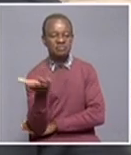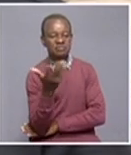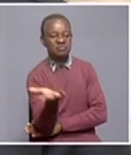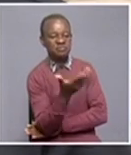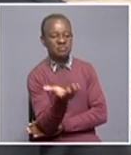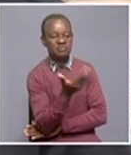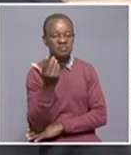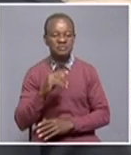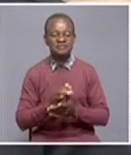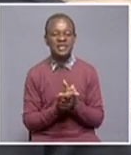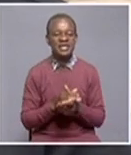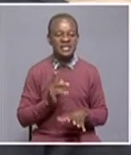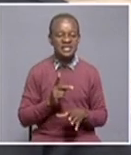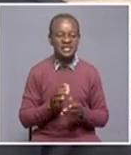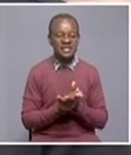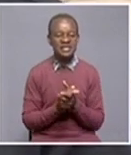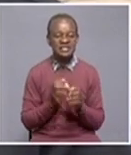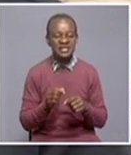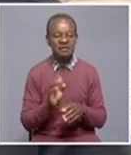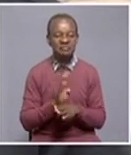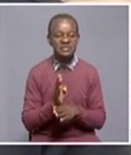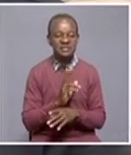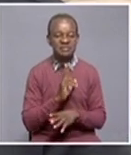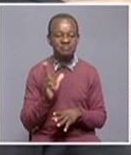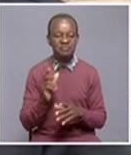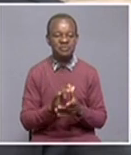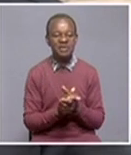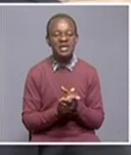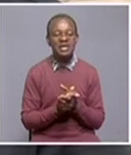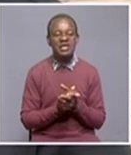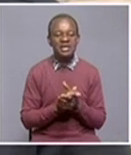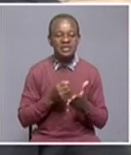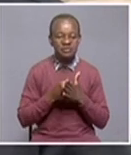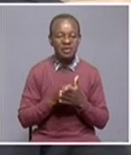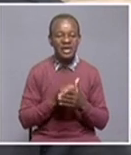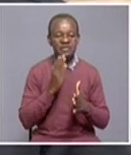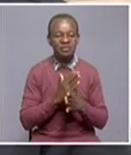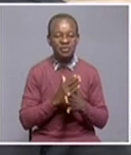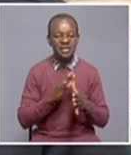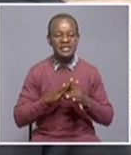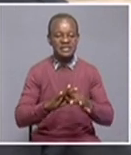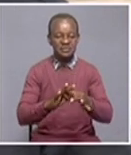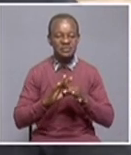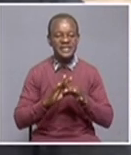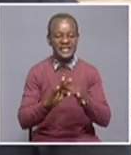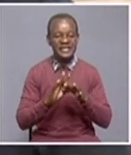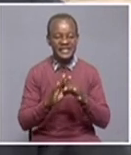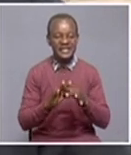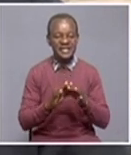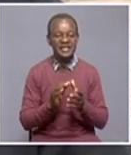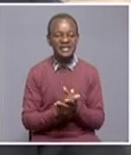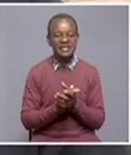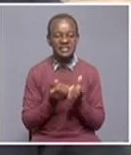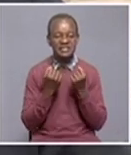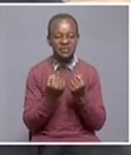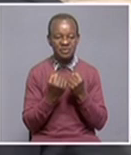whereby businesses create synergies at this level, sustainable synergies. Obviously, they cannot